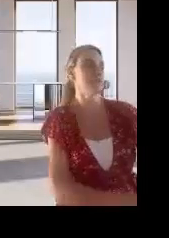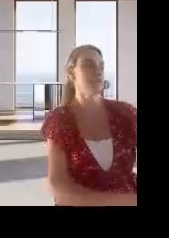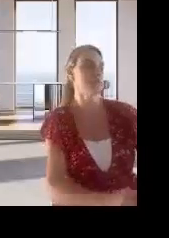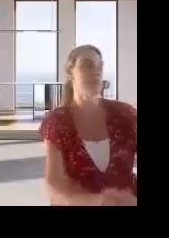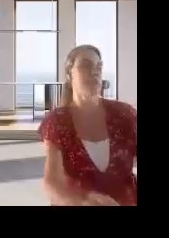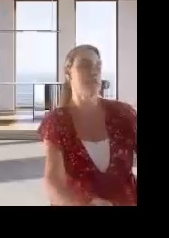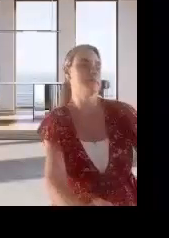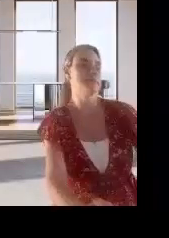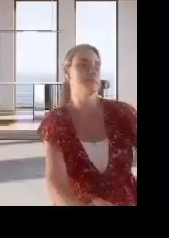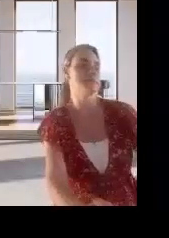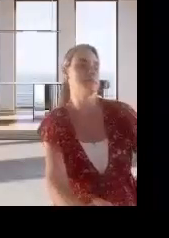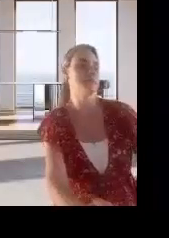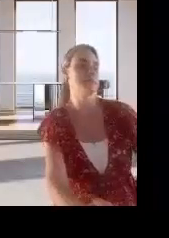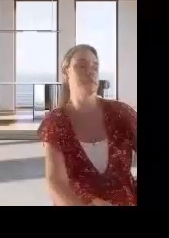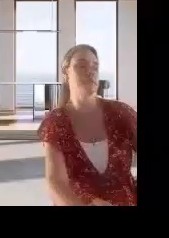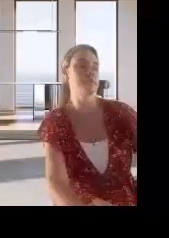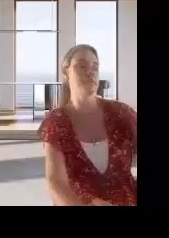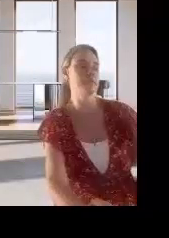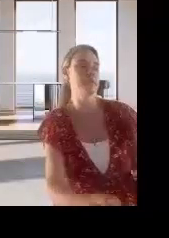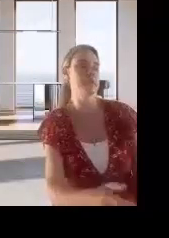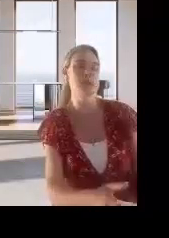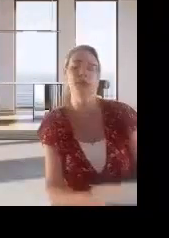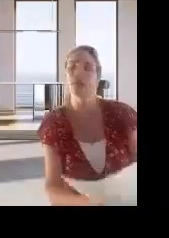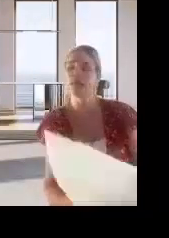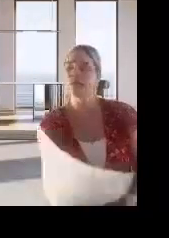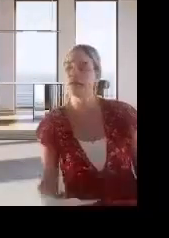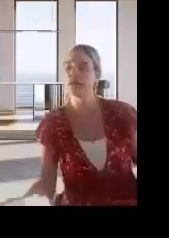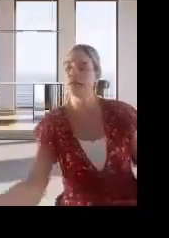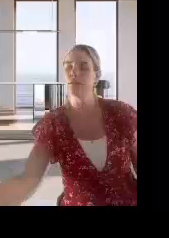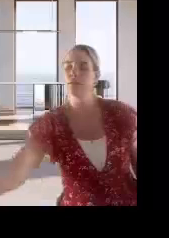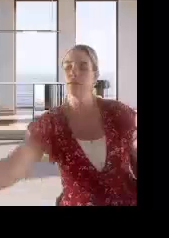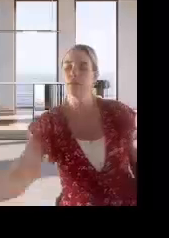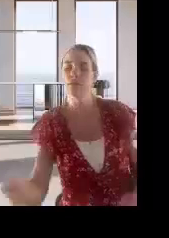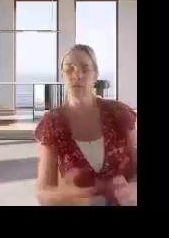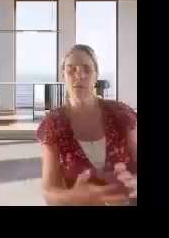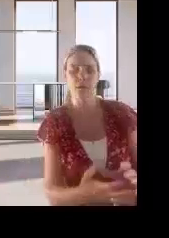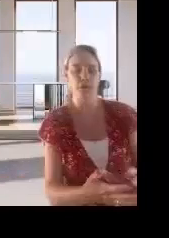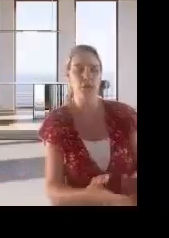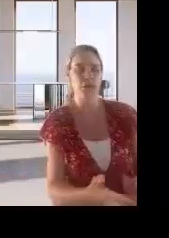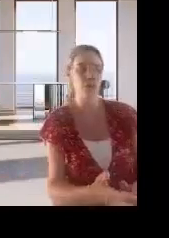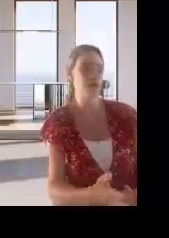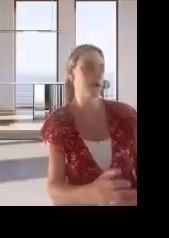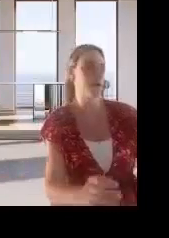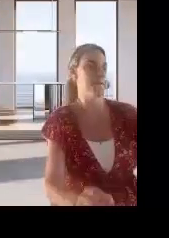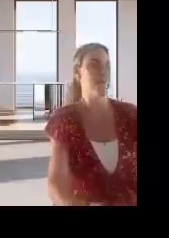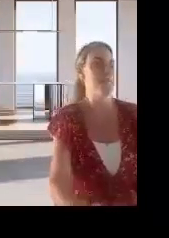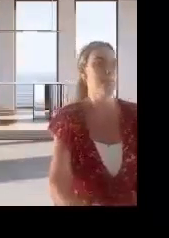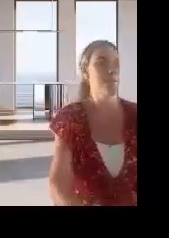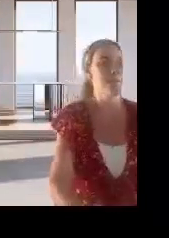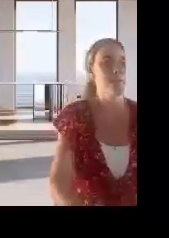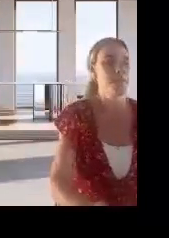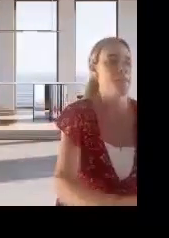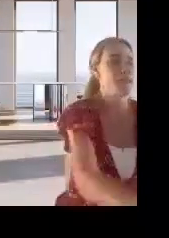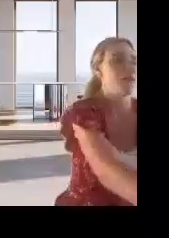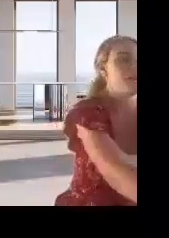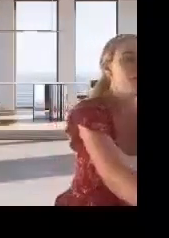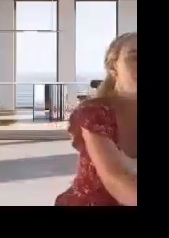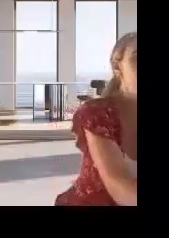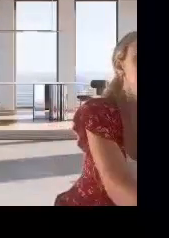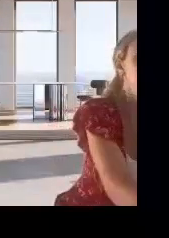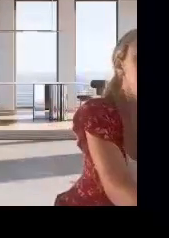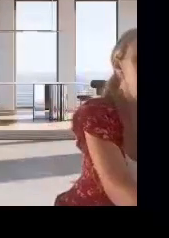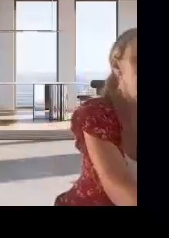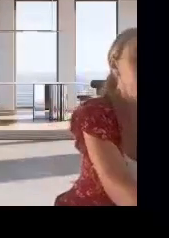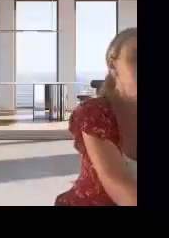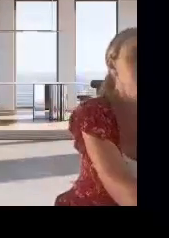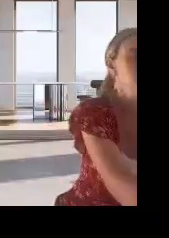bring everybody up to par. We need to start looking at how we spread the wealth across the board. And basically, instead of having